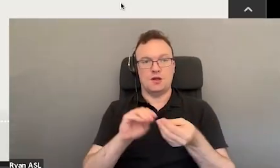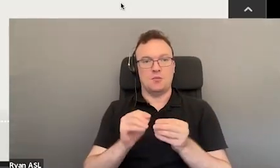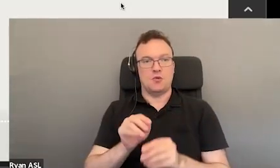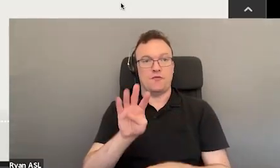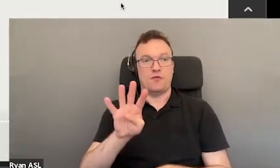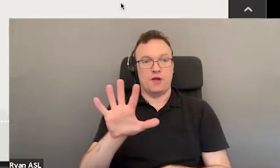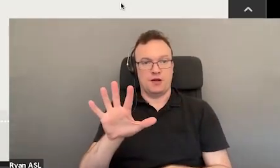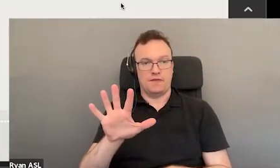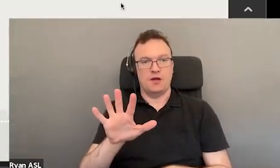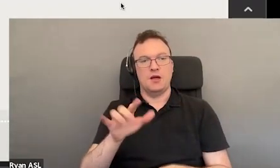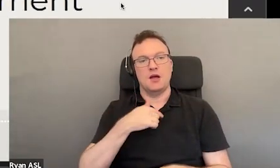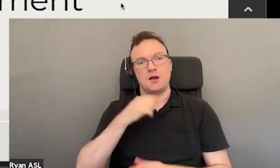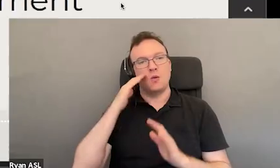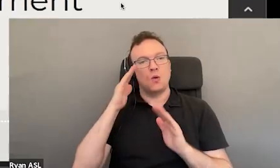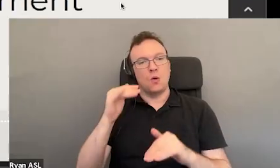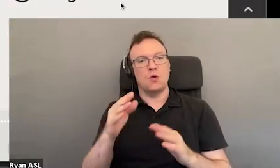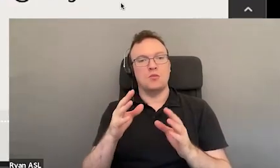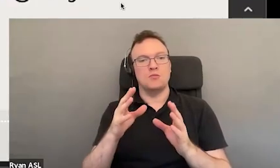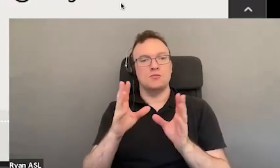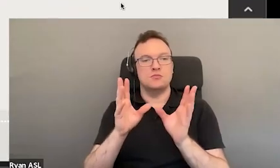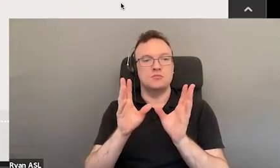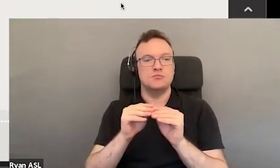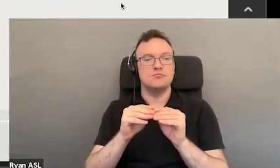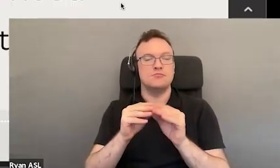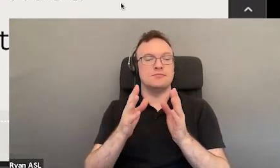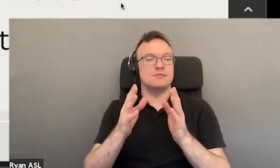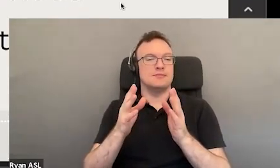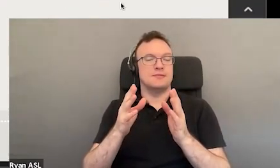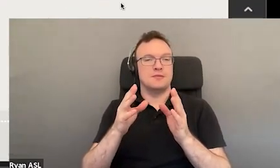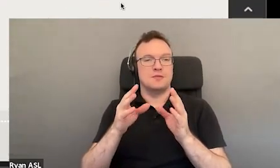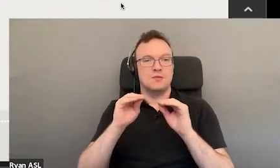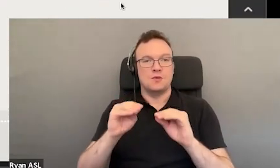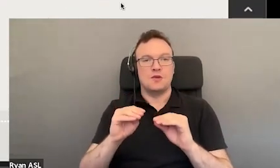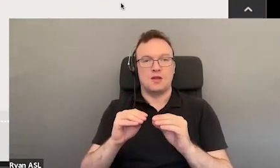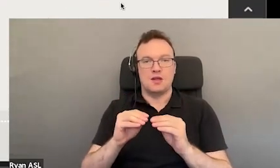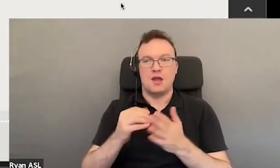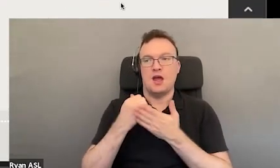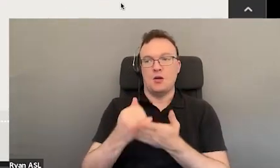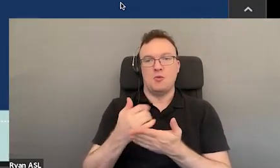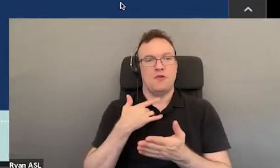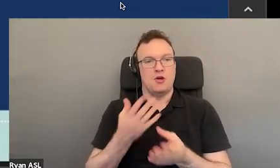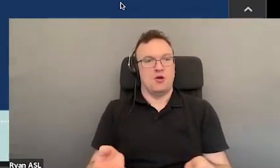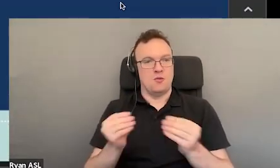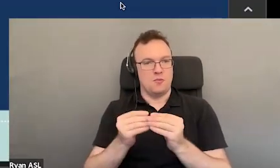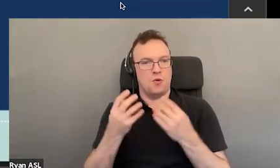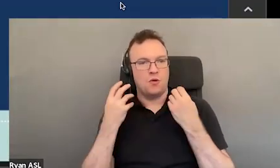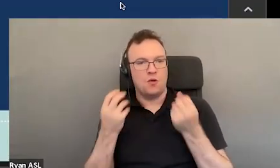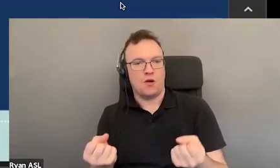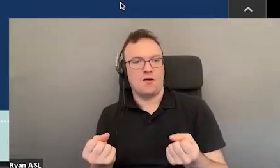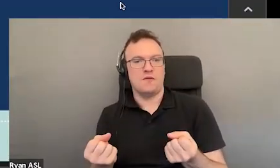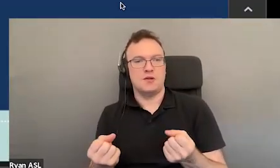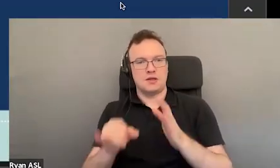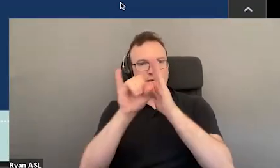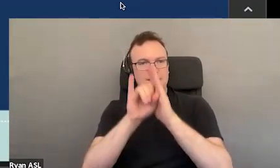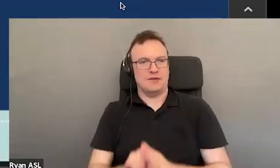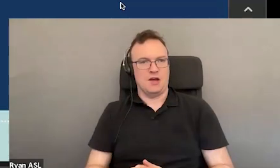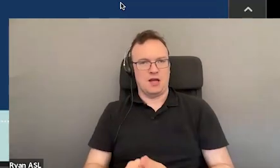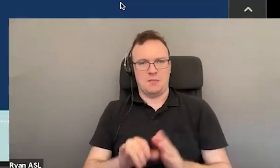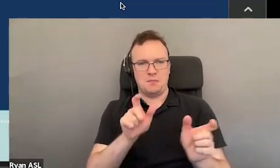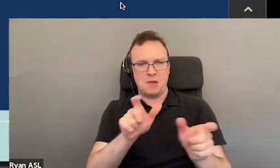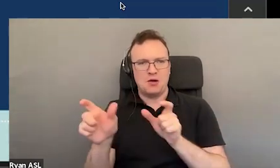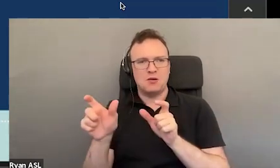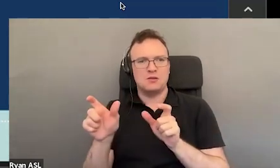45. I do hope the session has enlarged your toolkit and fortified your confidence to identify barriers to inclusive employment,